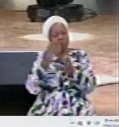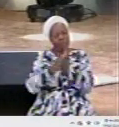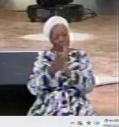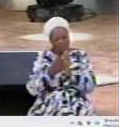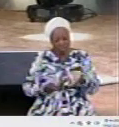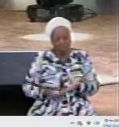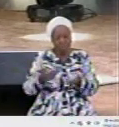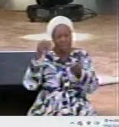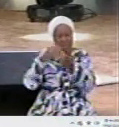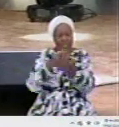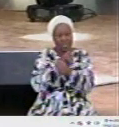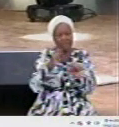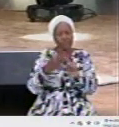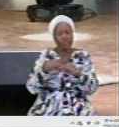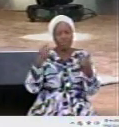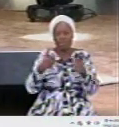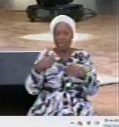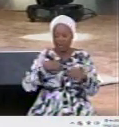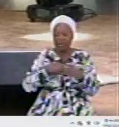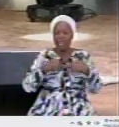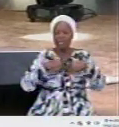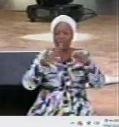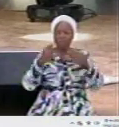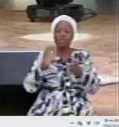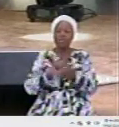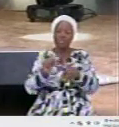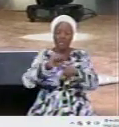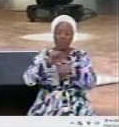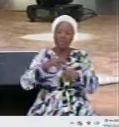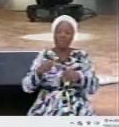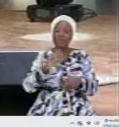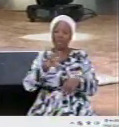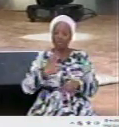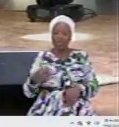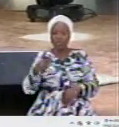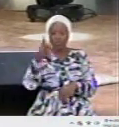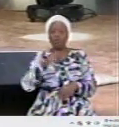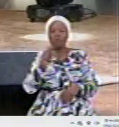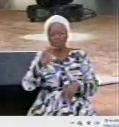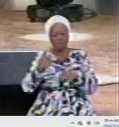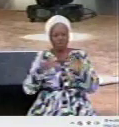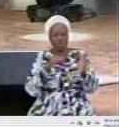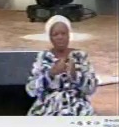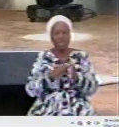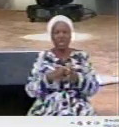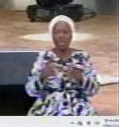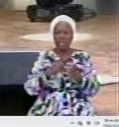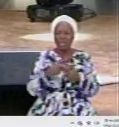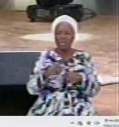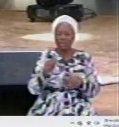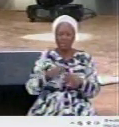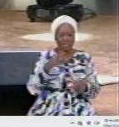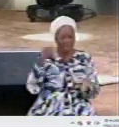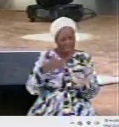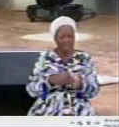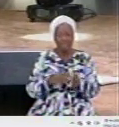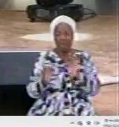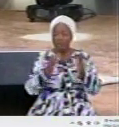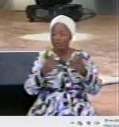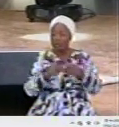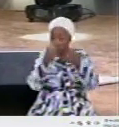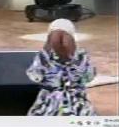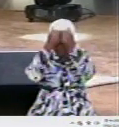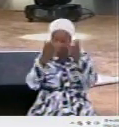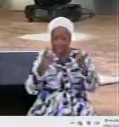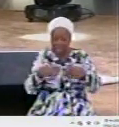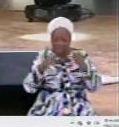the anointing. If you're a child of God, you can do it. The anointing remains. If you want to obey, the strength is